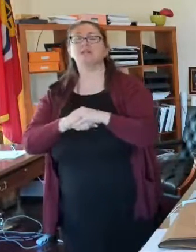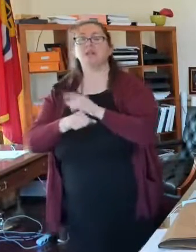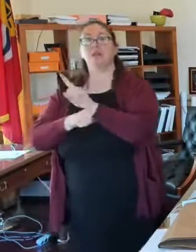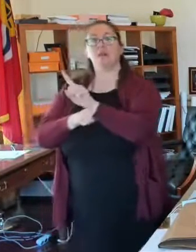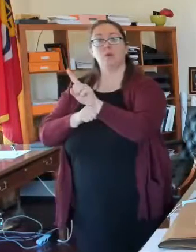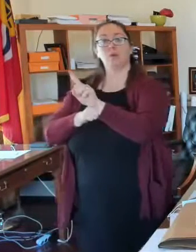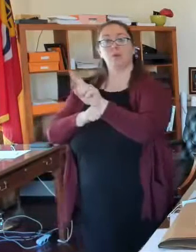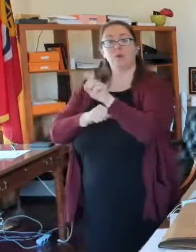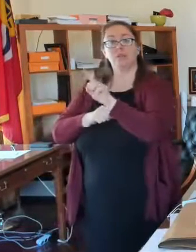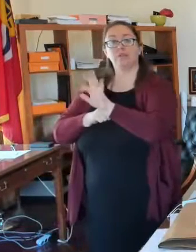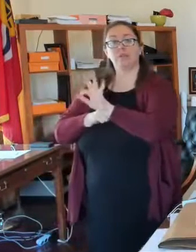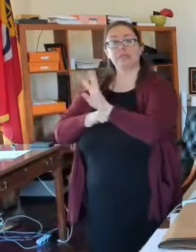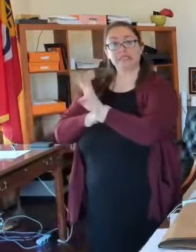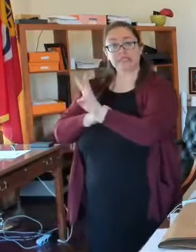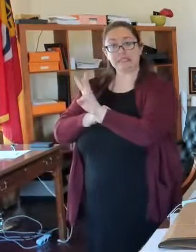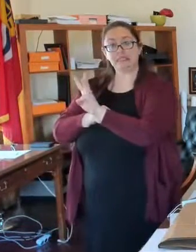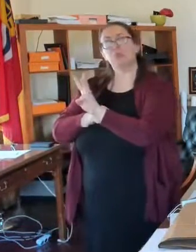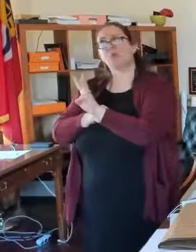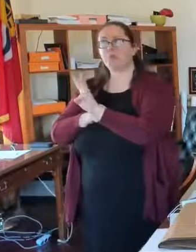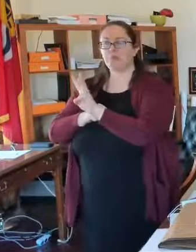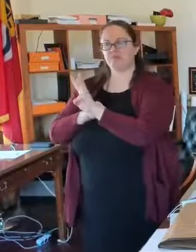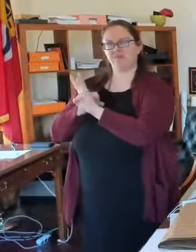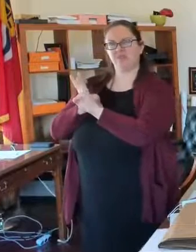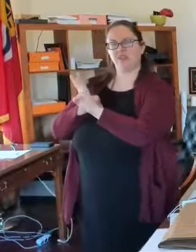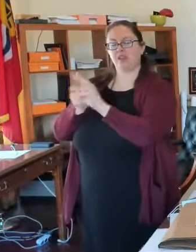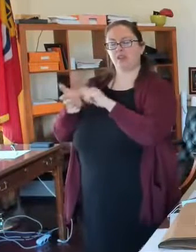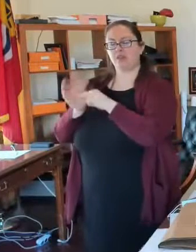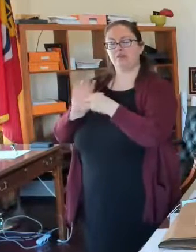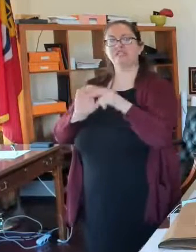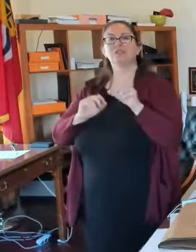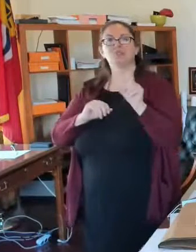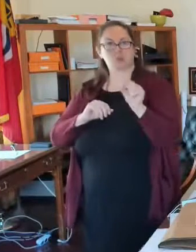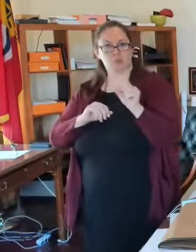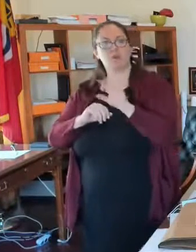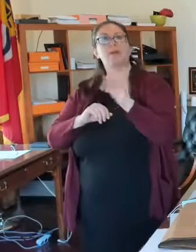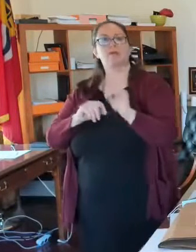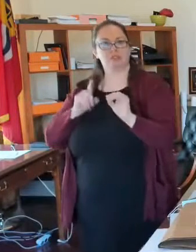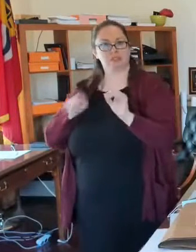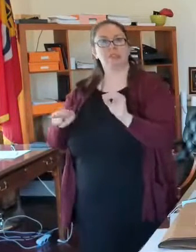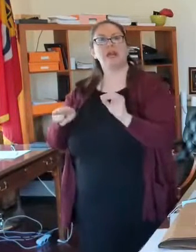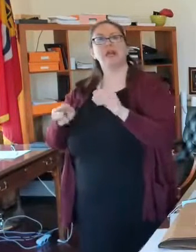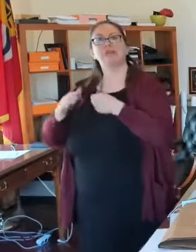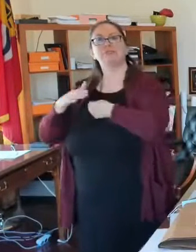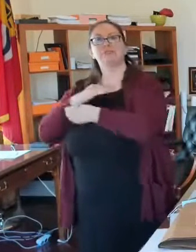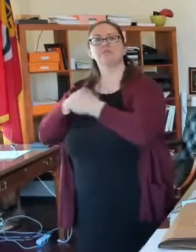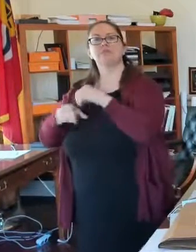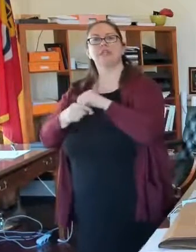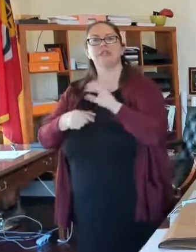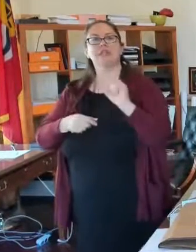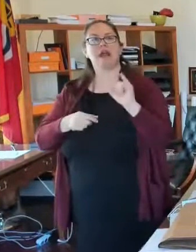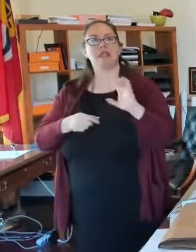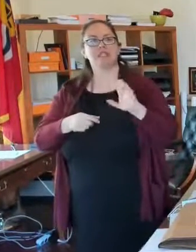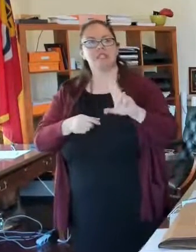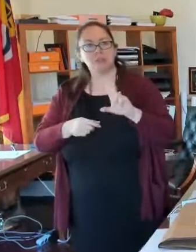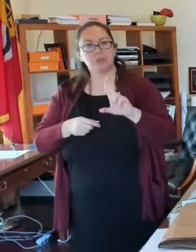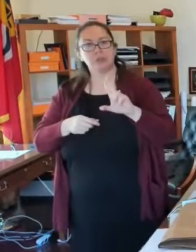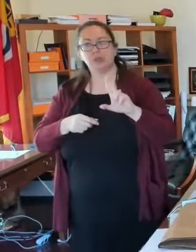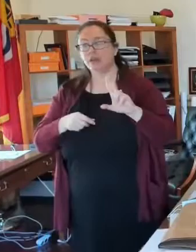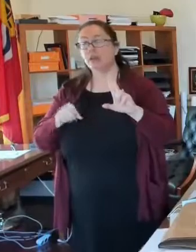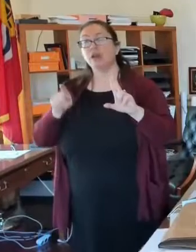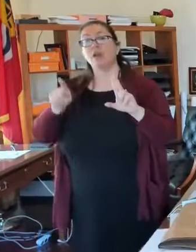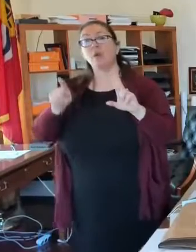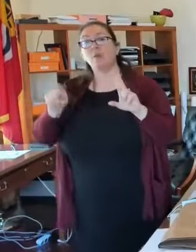196, so about 20% of them were in the ICU, and of those people, 120 were